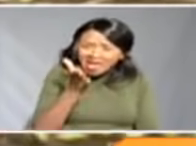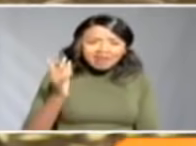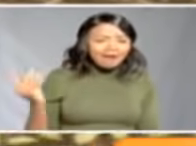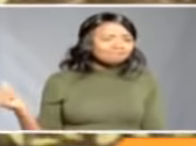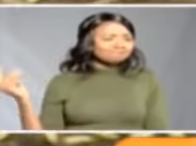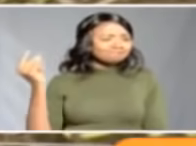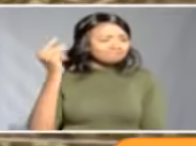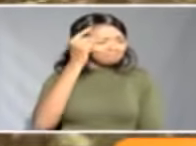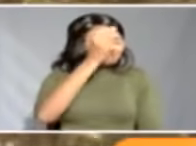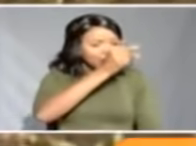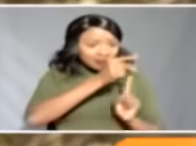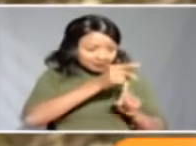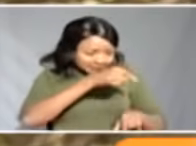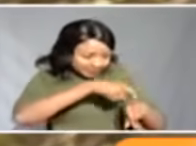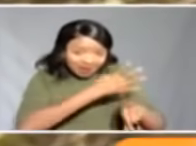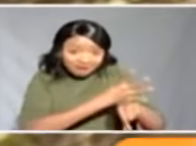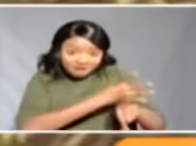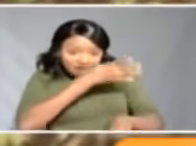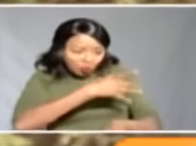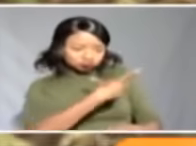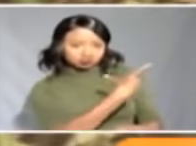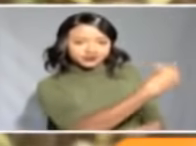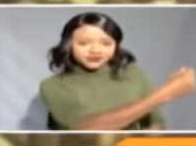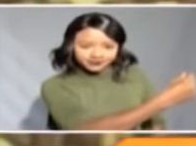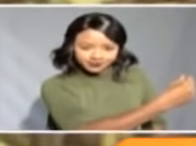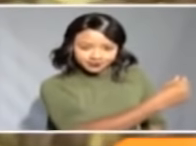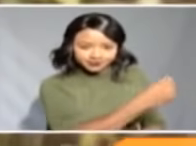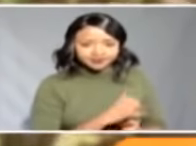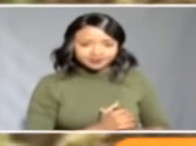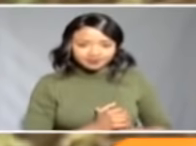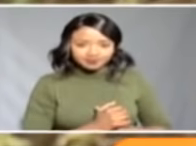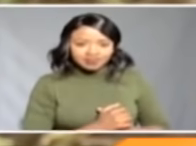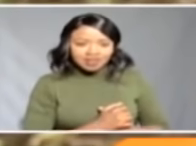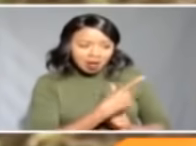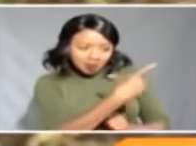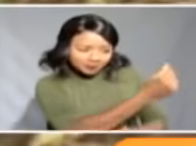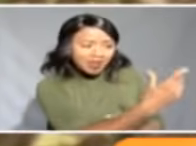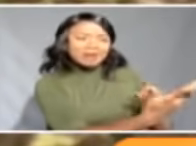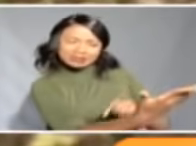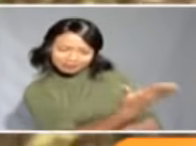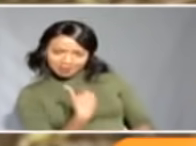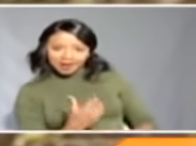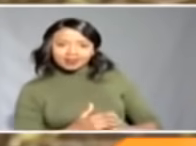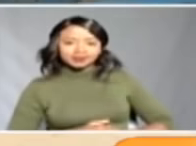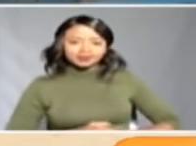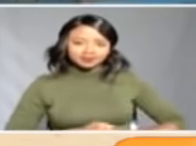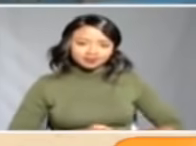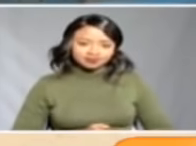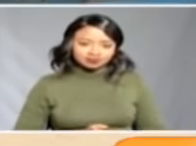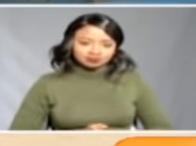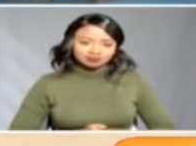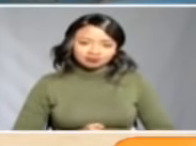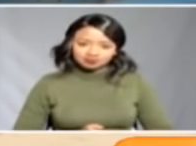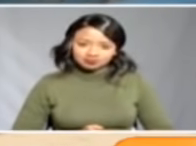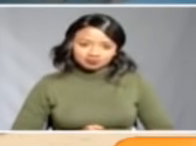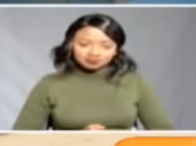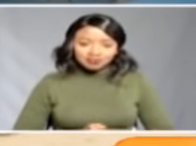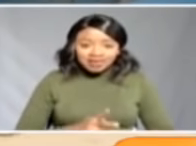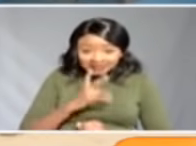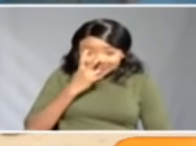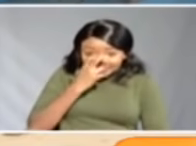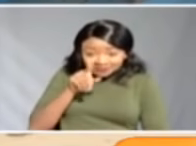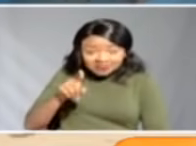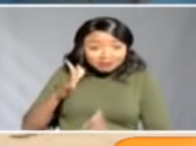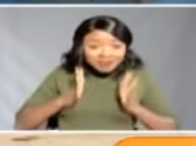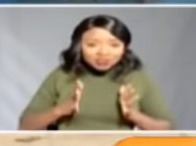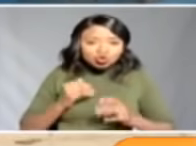lakini alitoka masaa ya saa 10. Na akaenda na akarudi. The suspect is a pianist